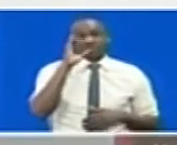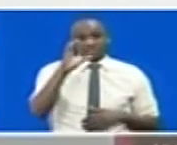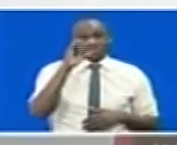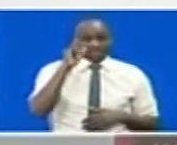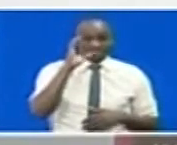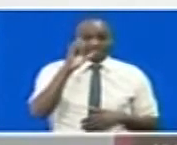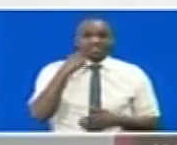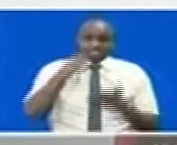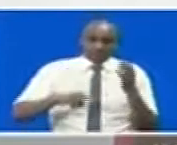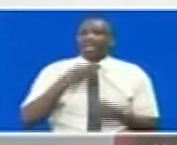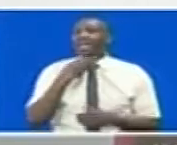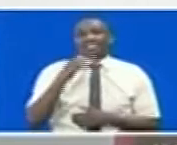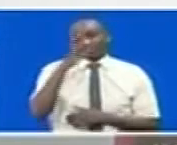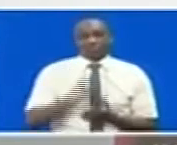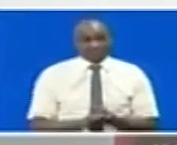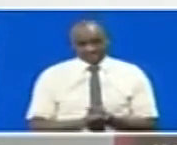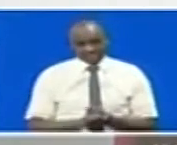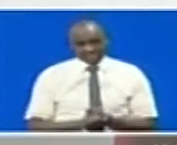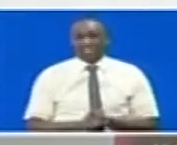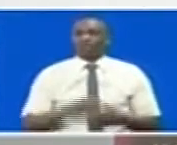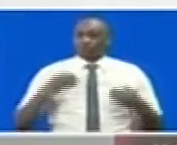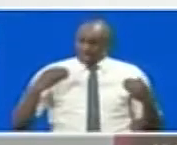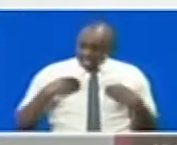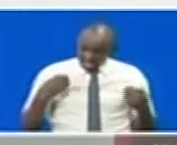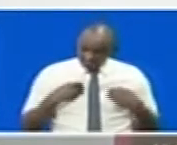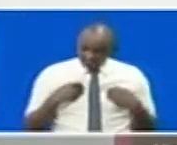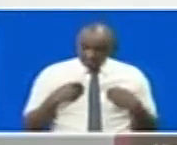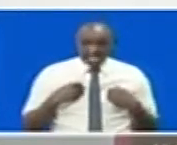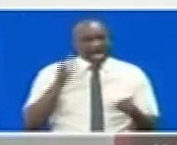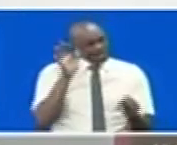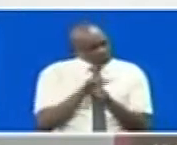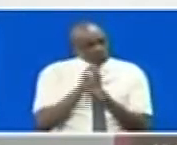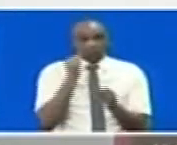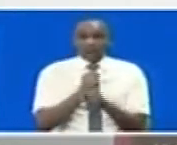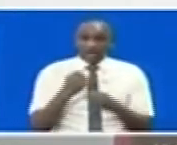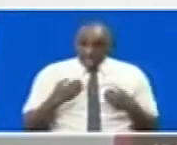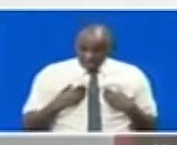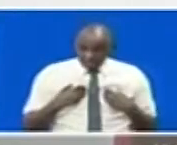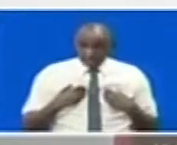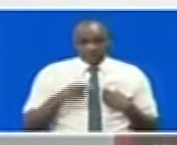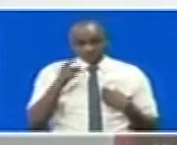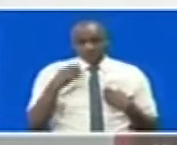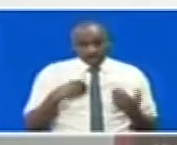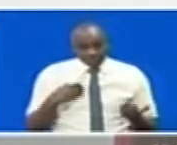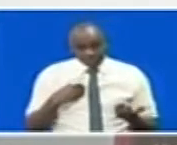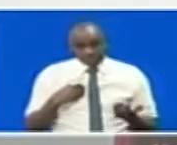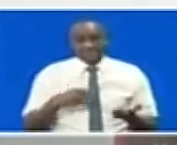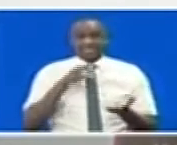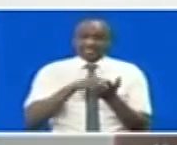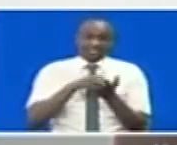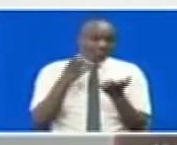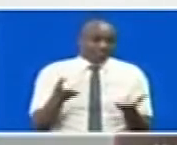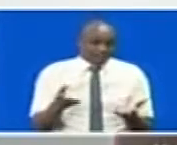and hate speech. We have done a lot of work in reconciling communities